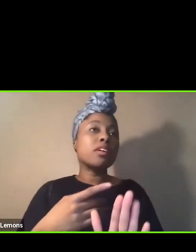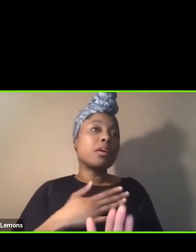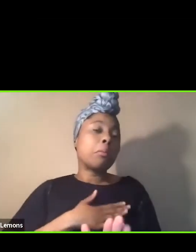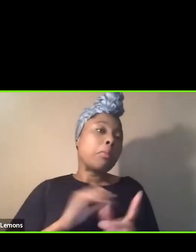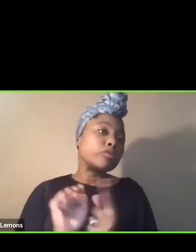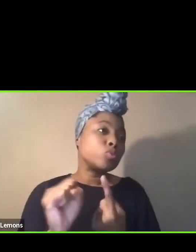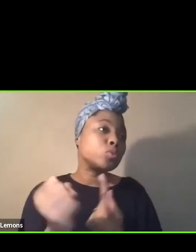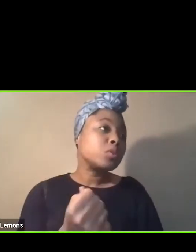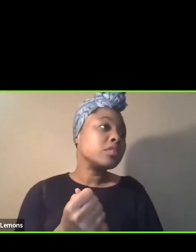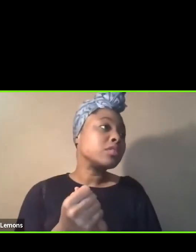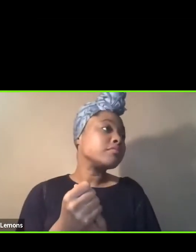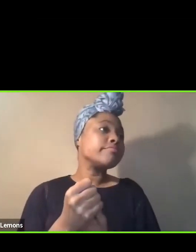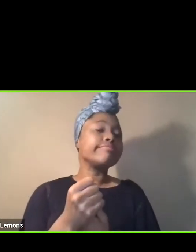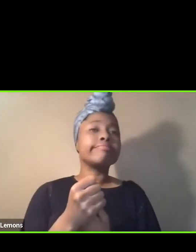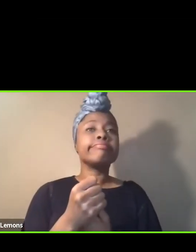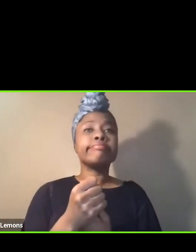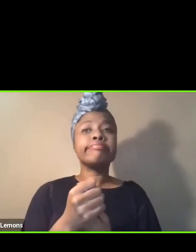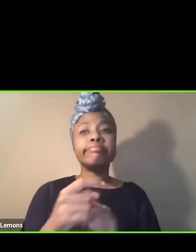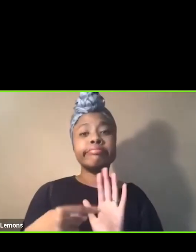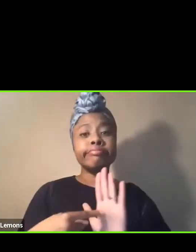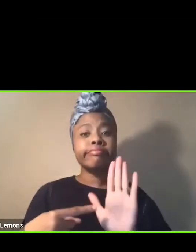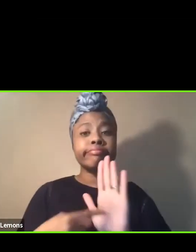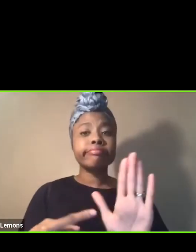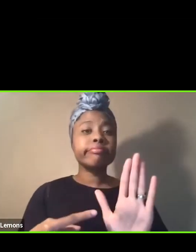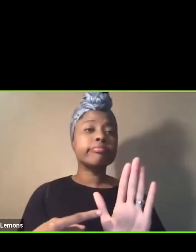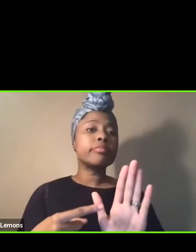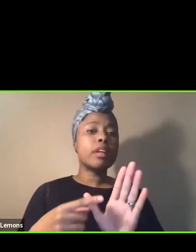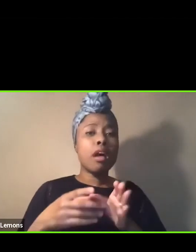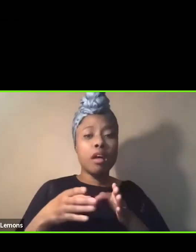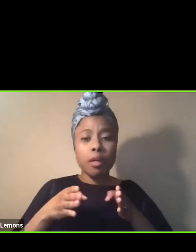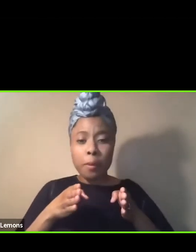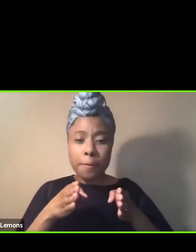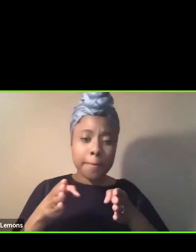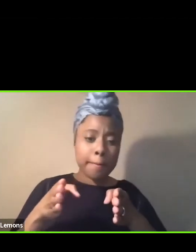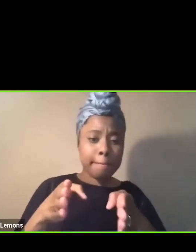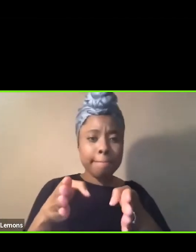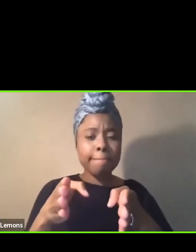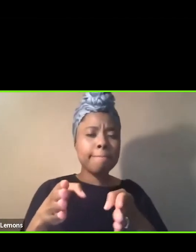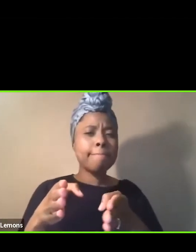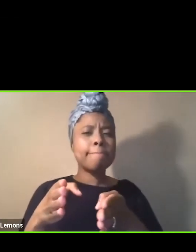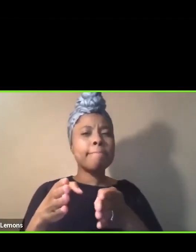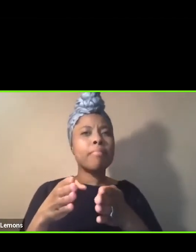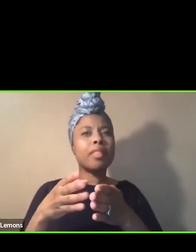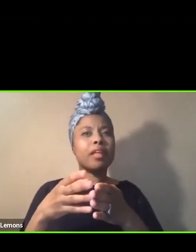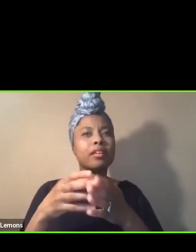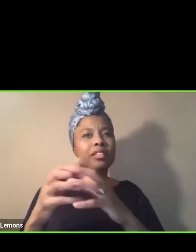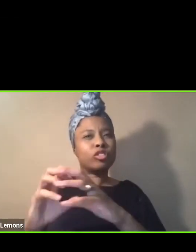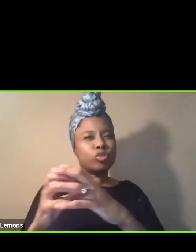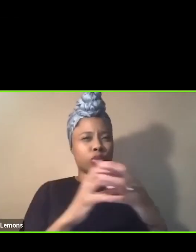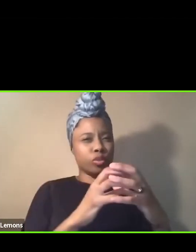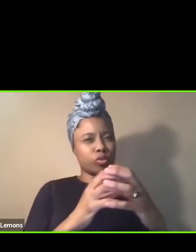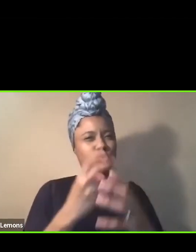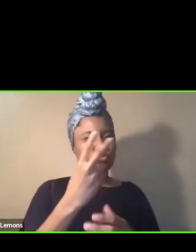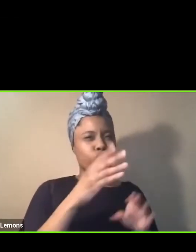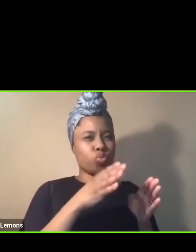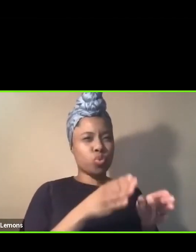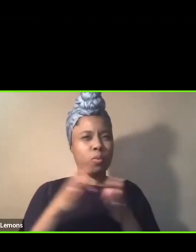it represents the path, the intersection of two